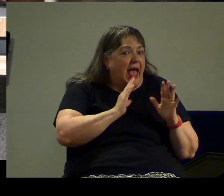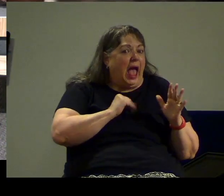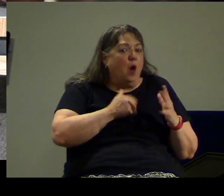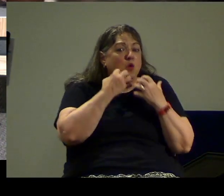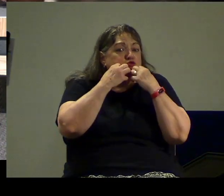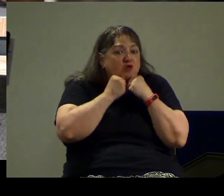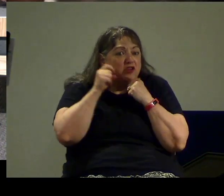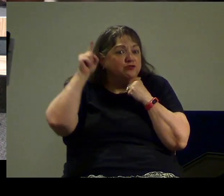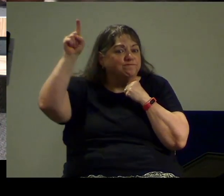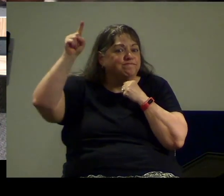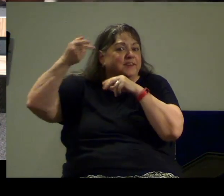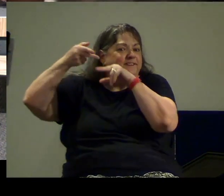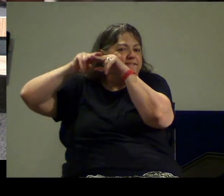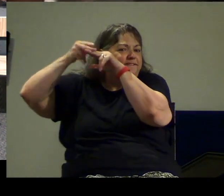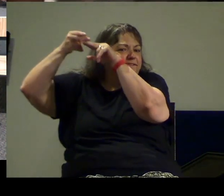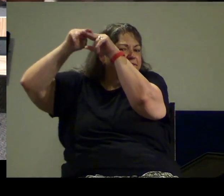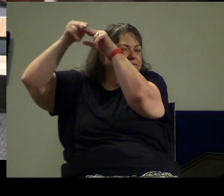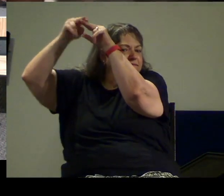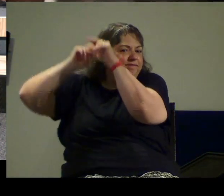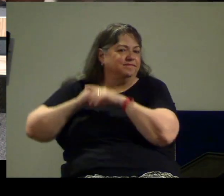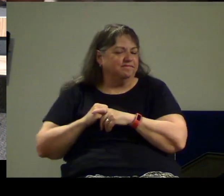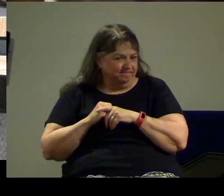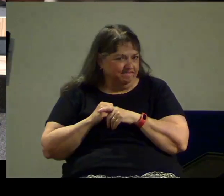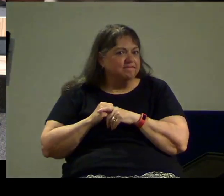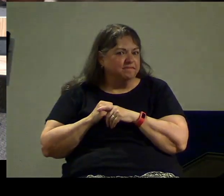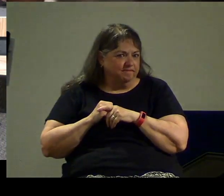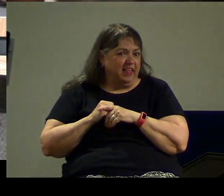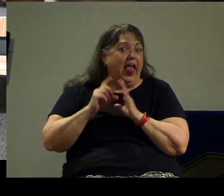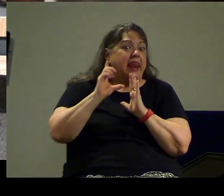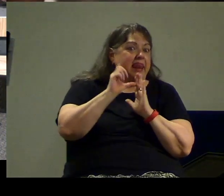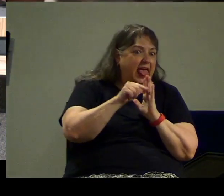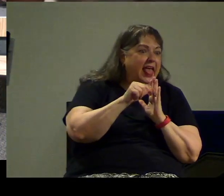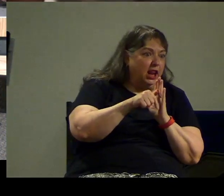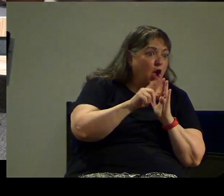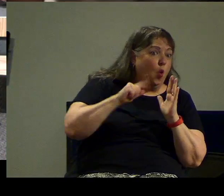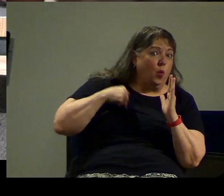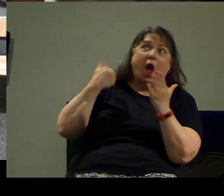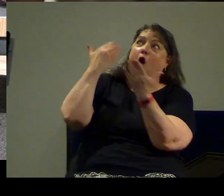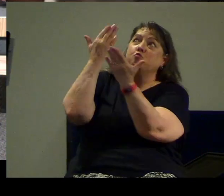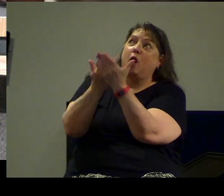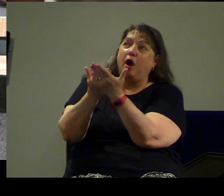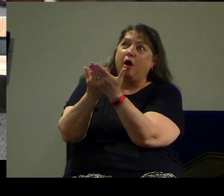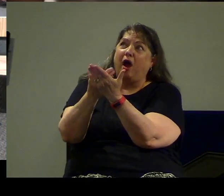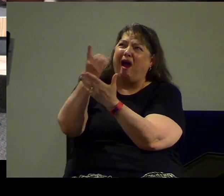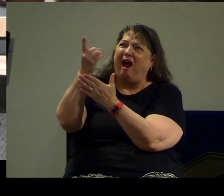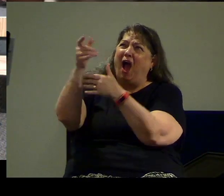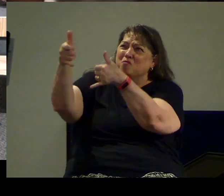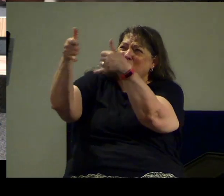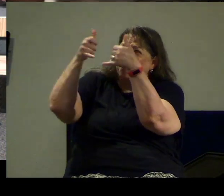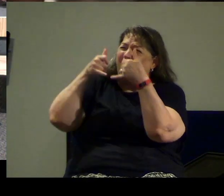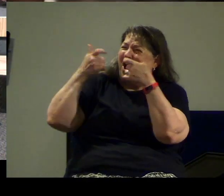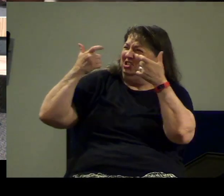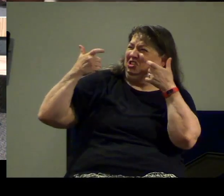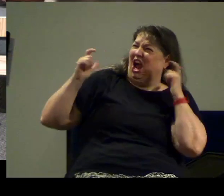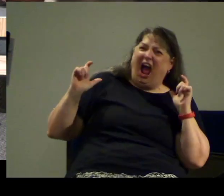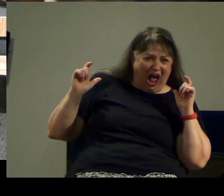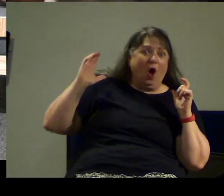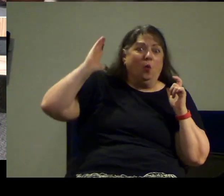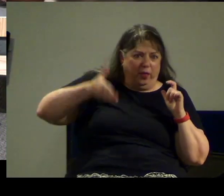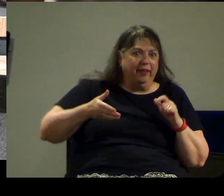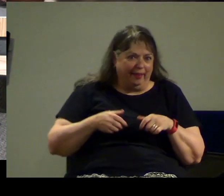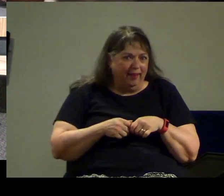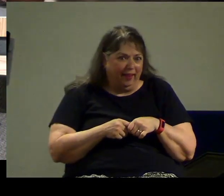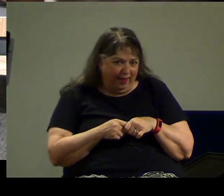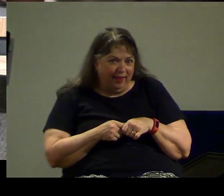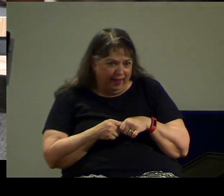with you. And as you get into heaven, great will be your reward, the Bible says. You see, Rockefeller